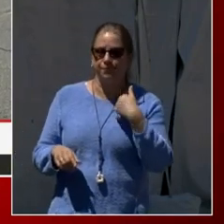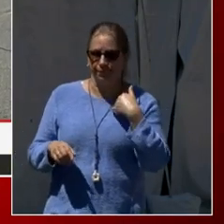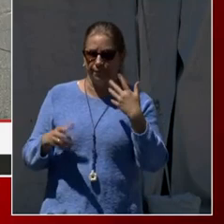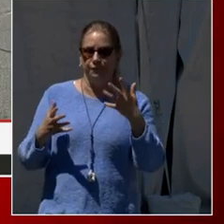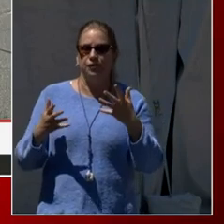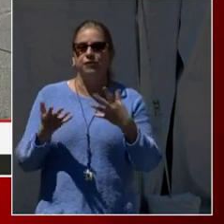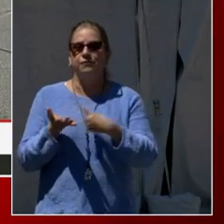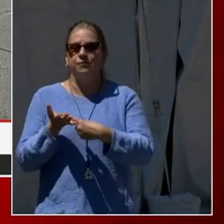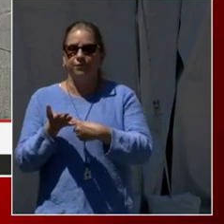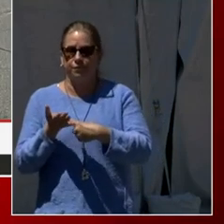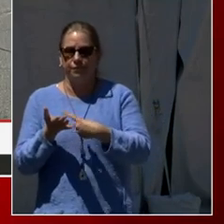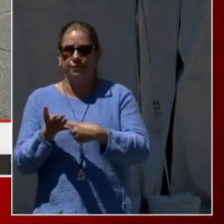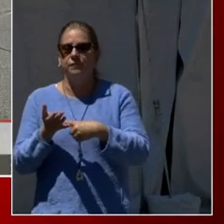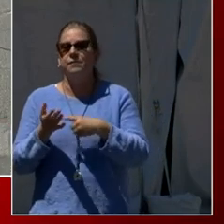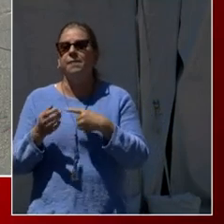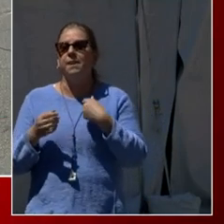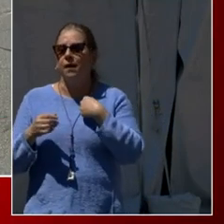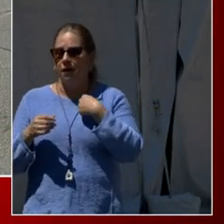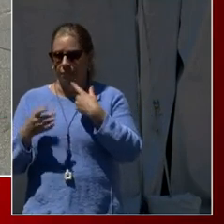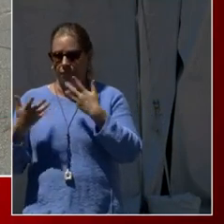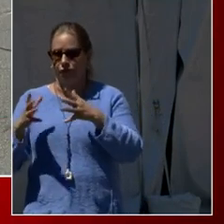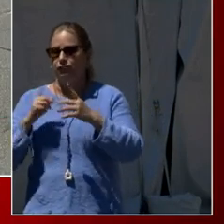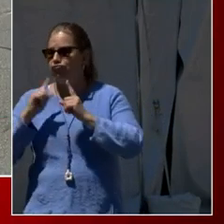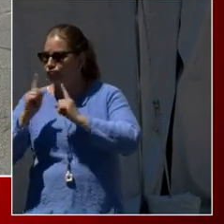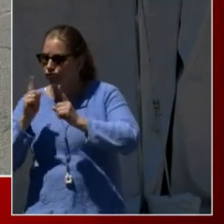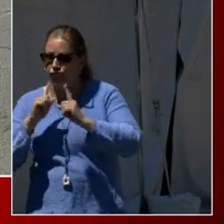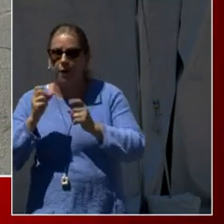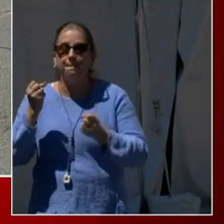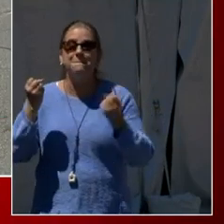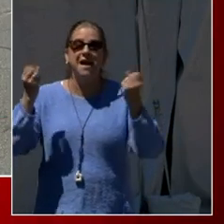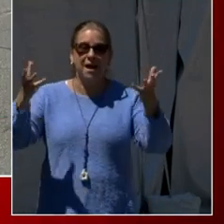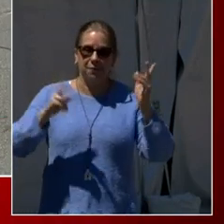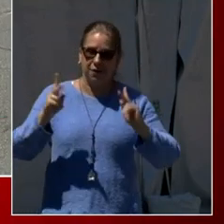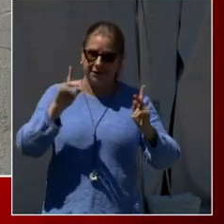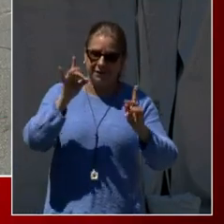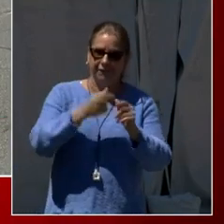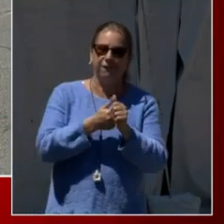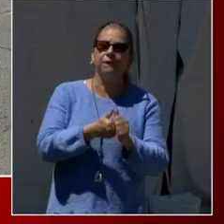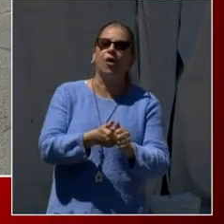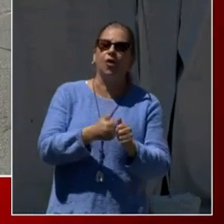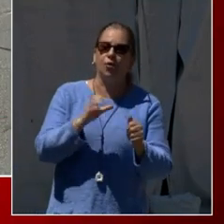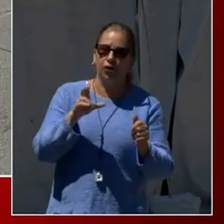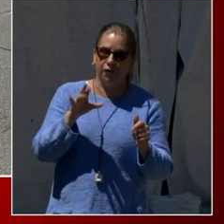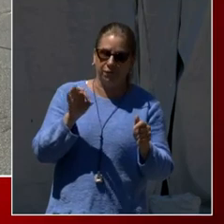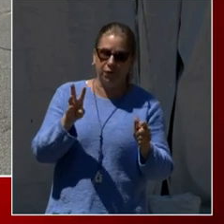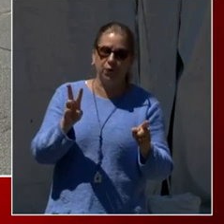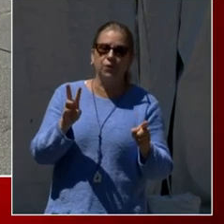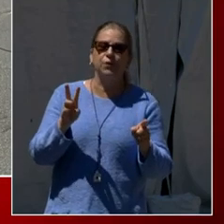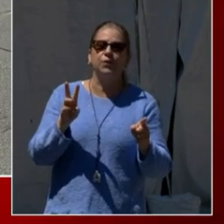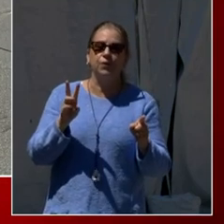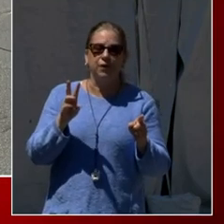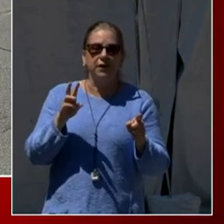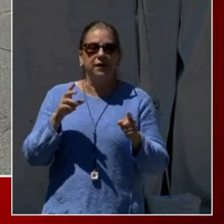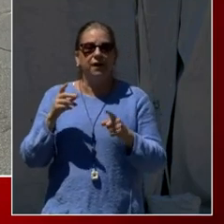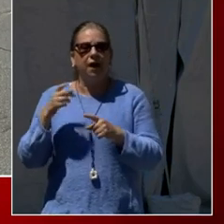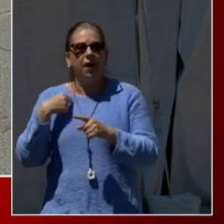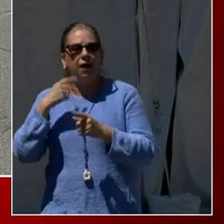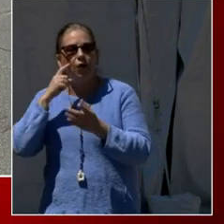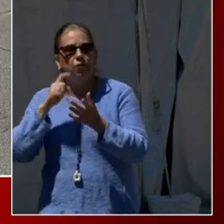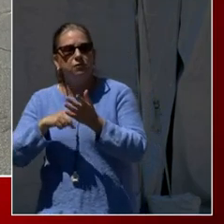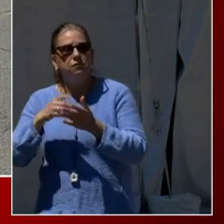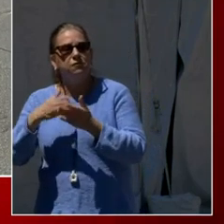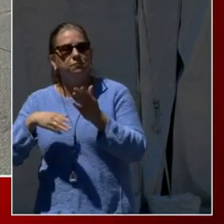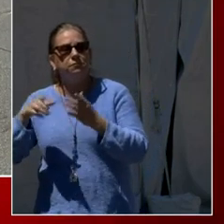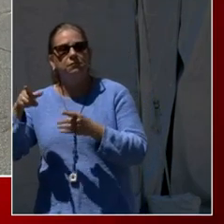even on your air, I was watching your air, people were moving out, which gave the police the opportunity